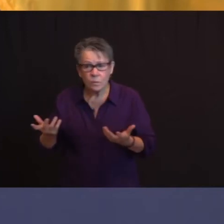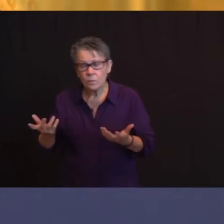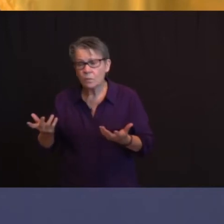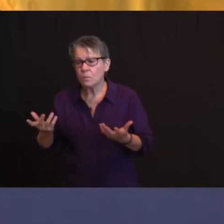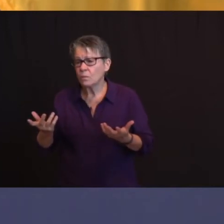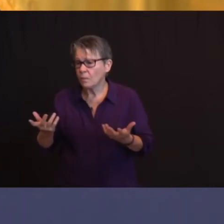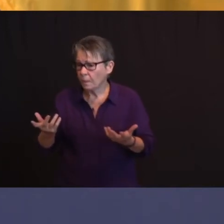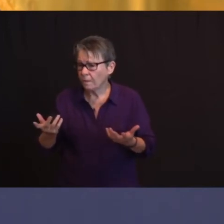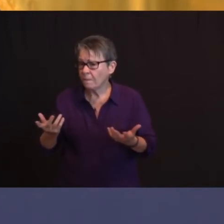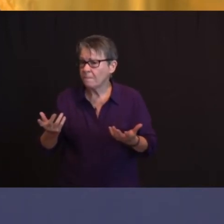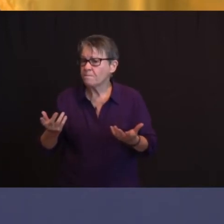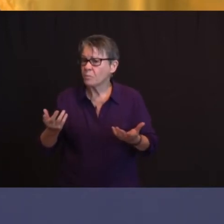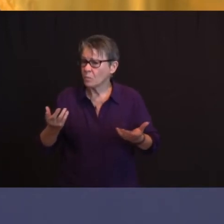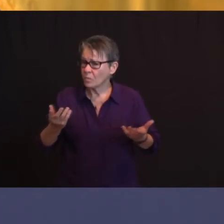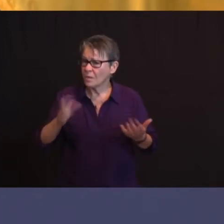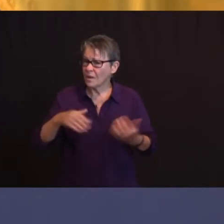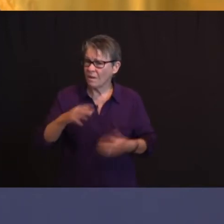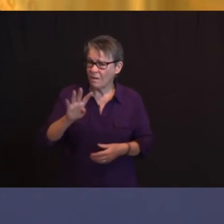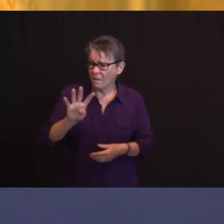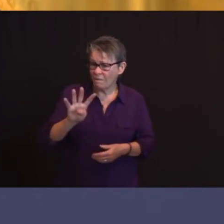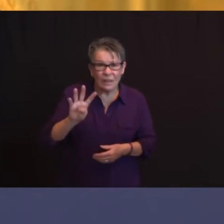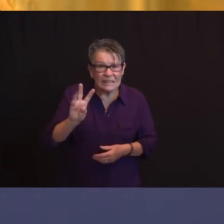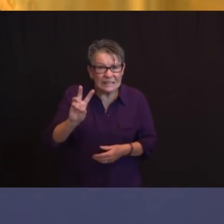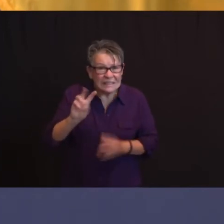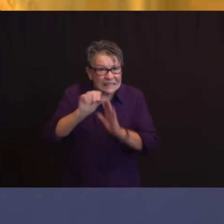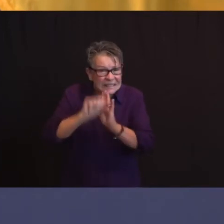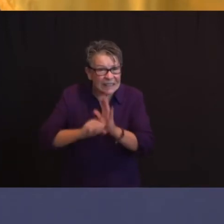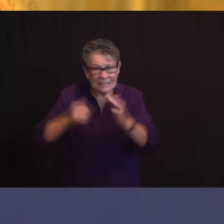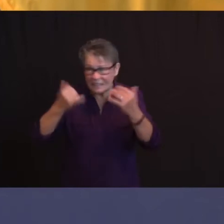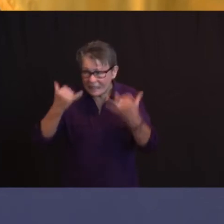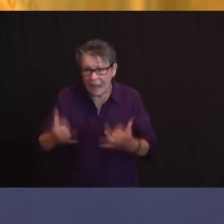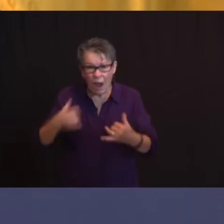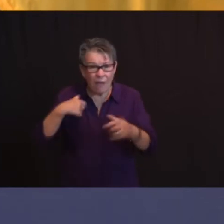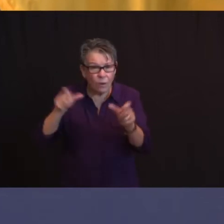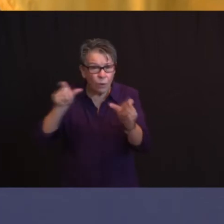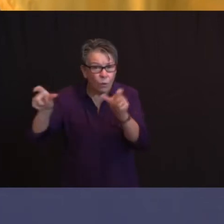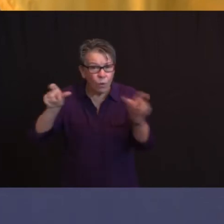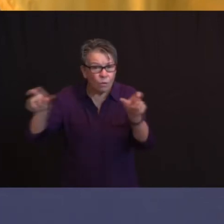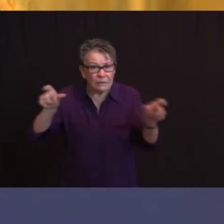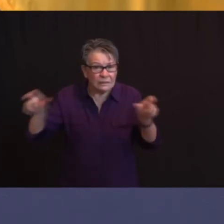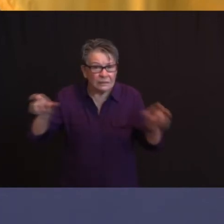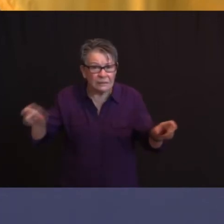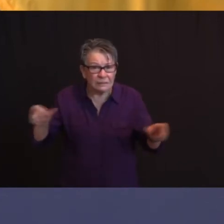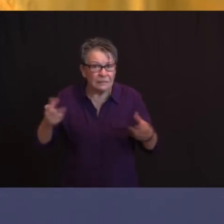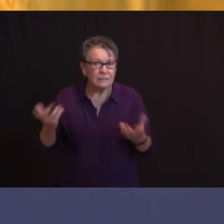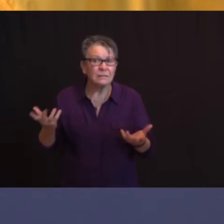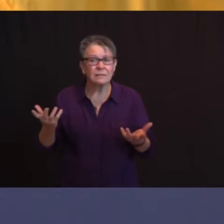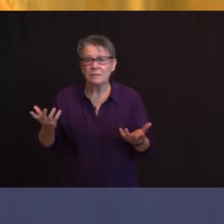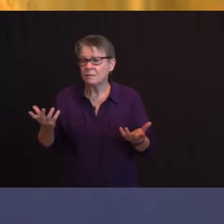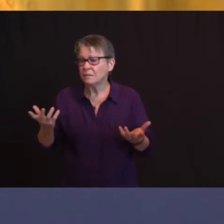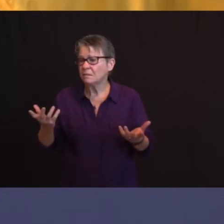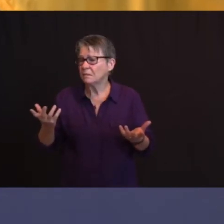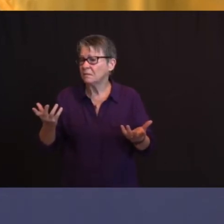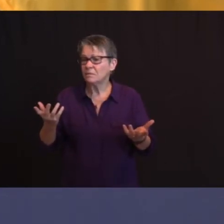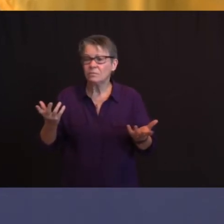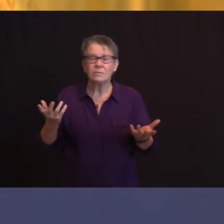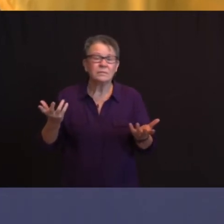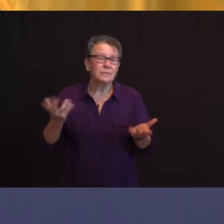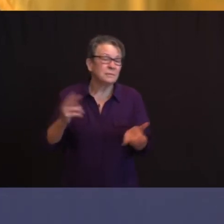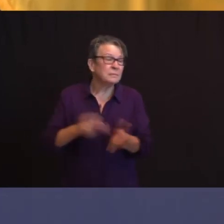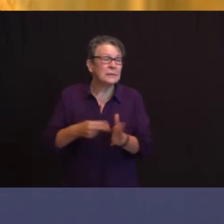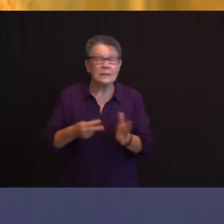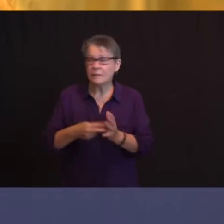and make that in fact. We don't want you to travel, right, period. So I think that's really where we're headed. And if it's